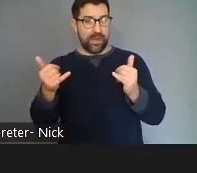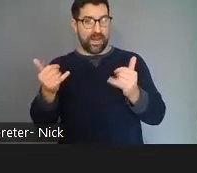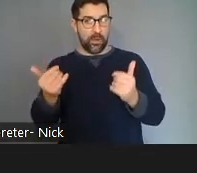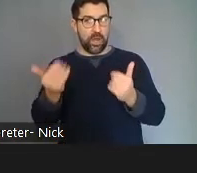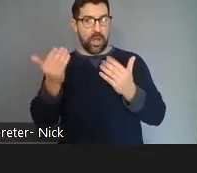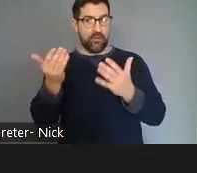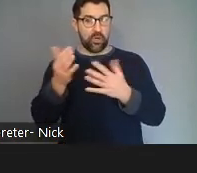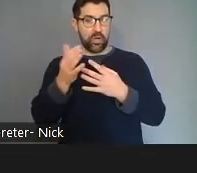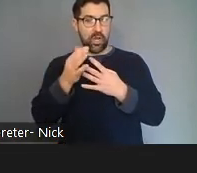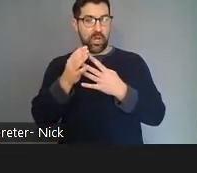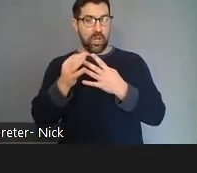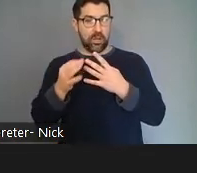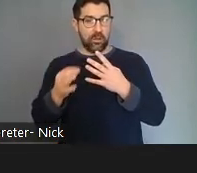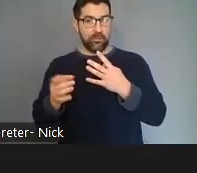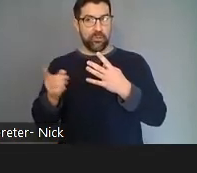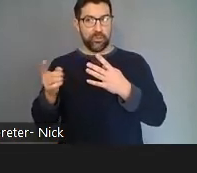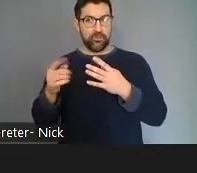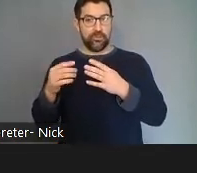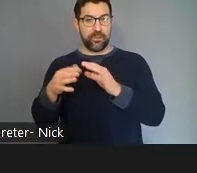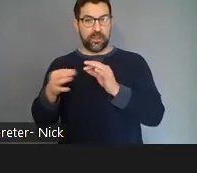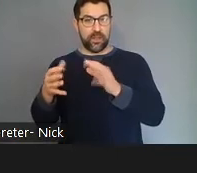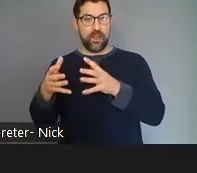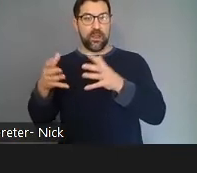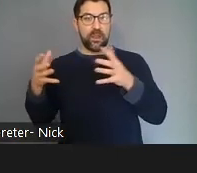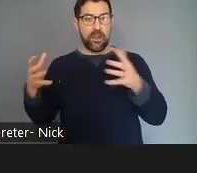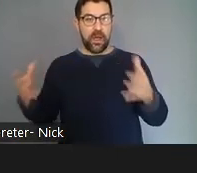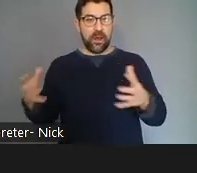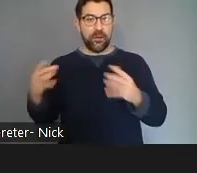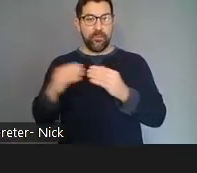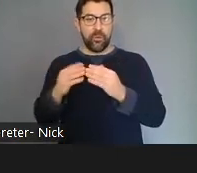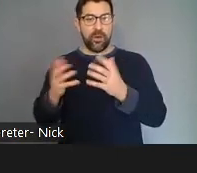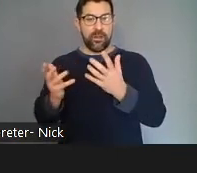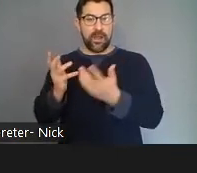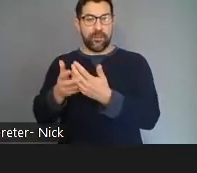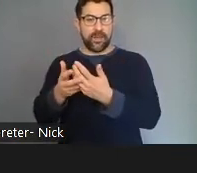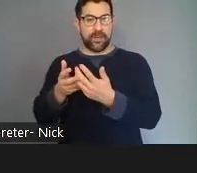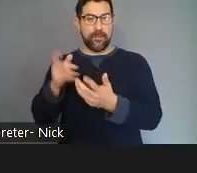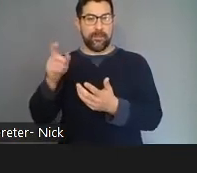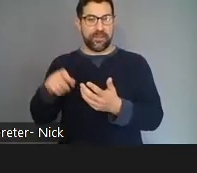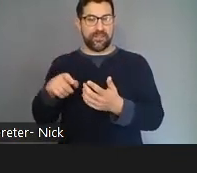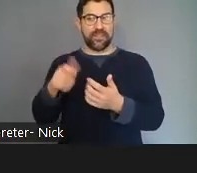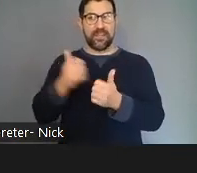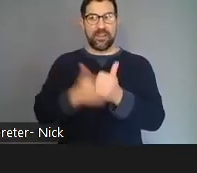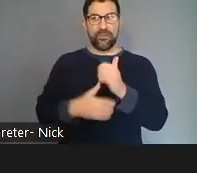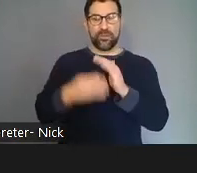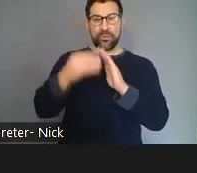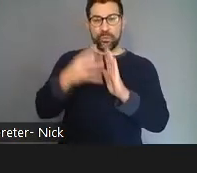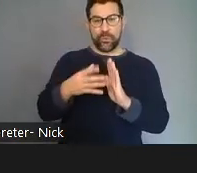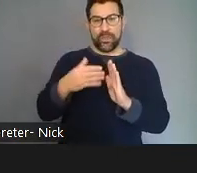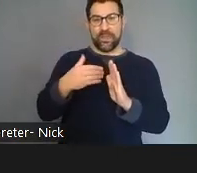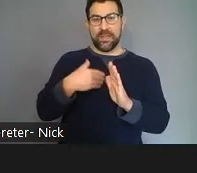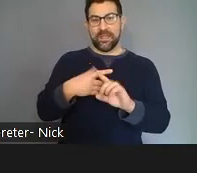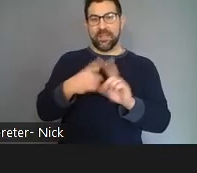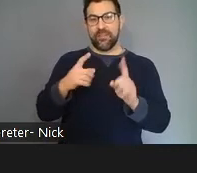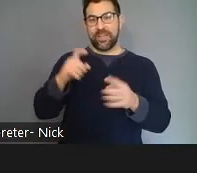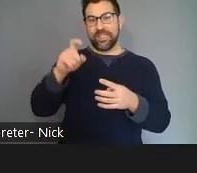Like Caitlin, you've been saying a lot, we have to be more accommodating, right? Every single student has different needs. And